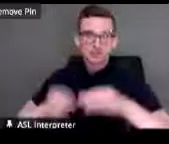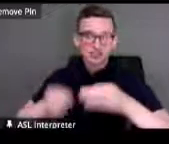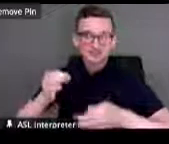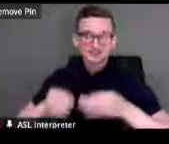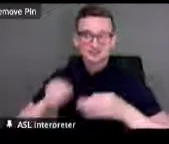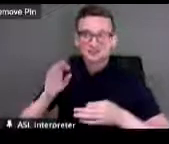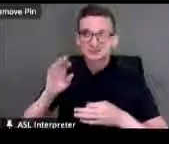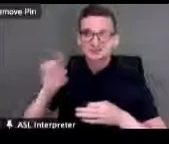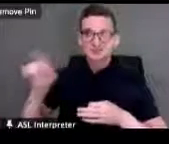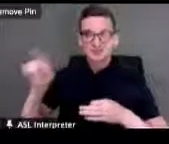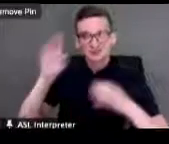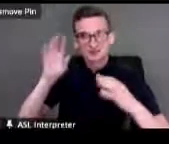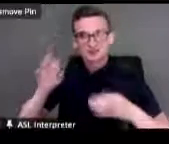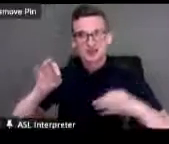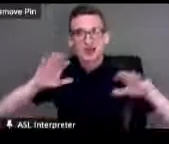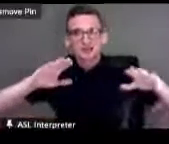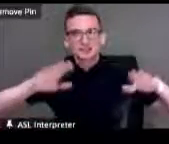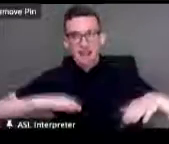towards that